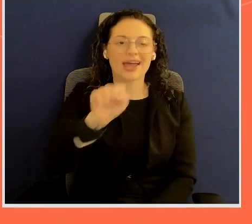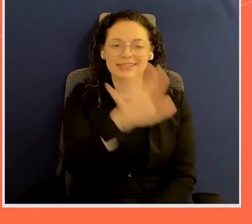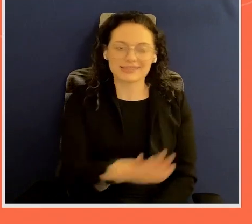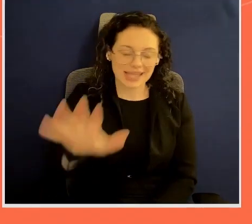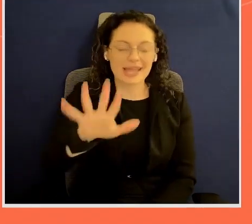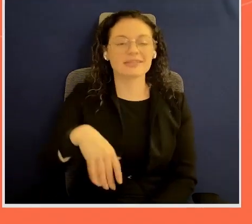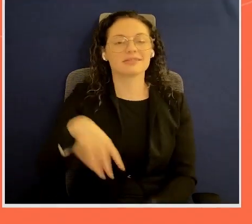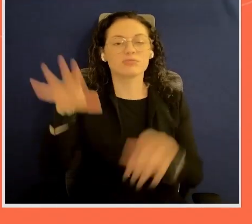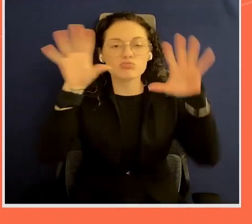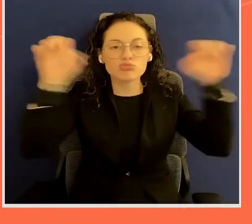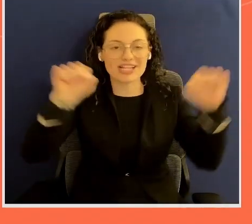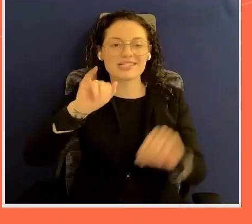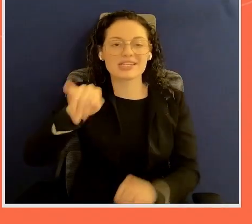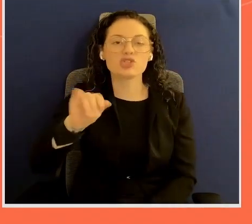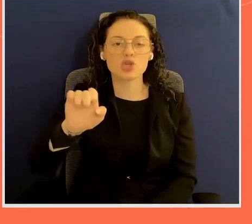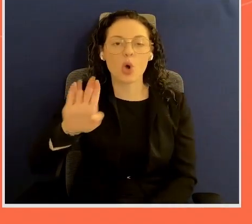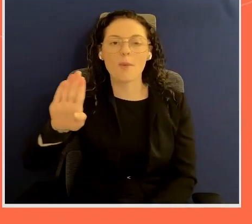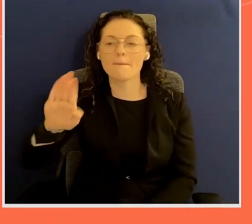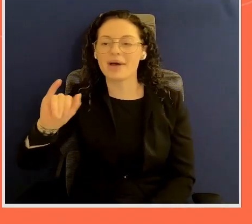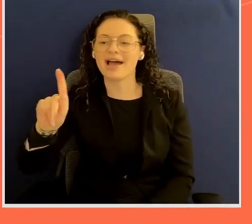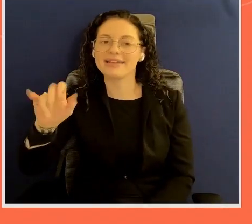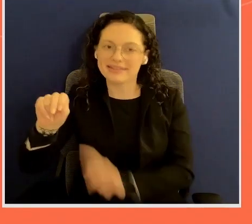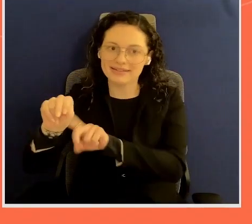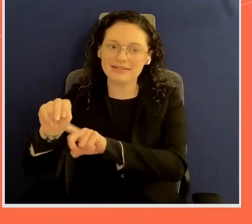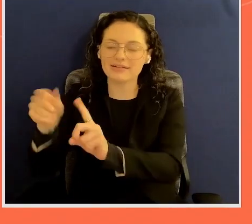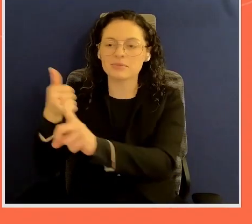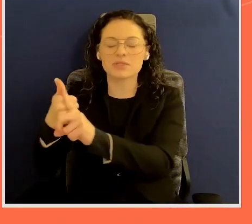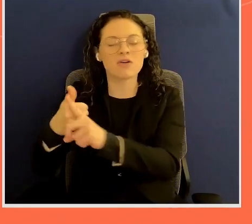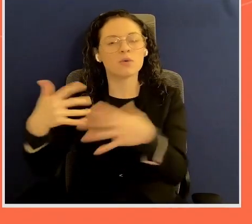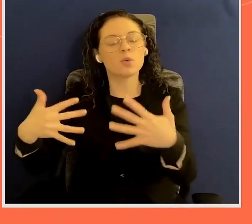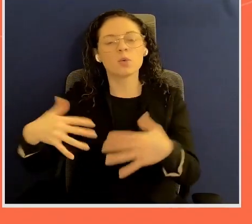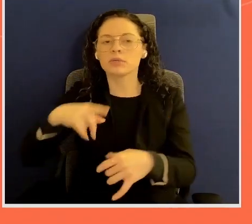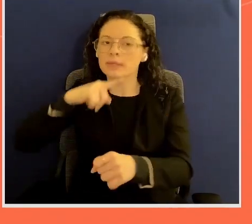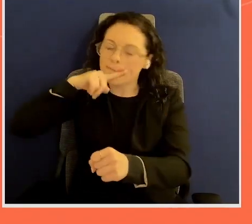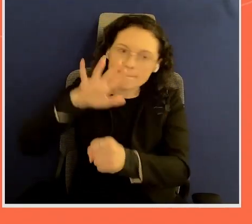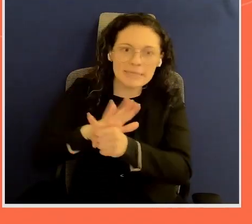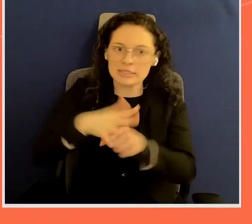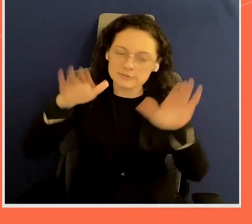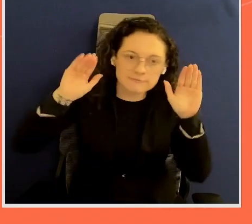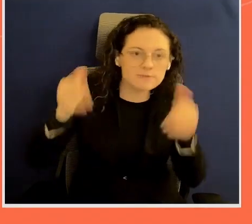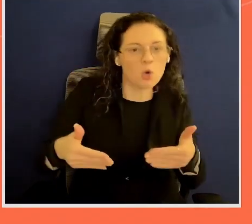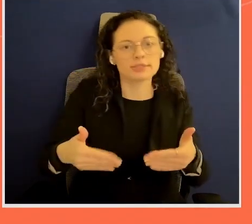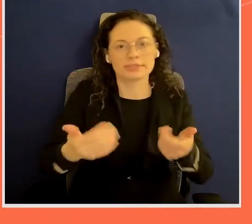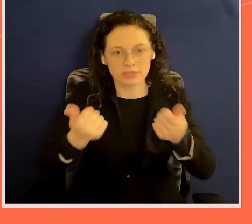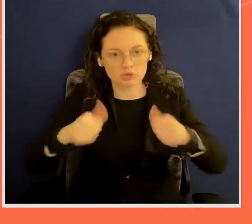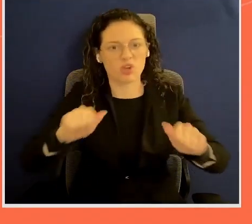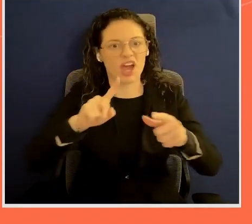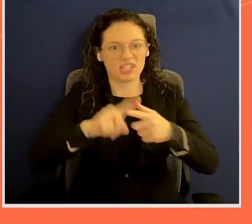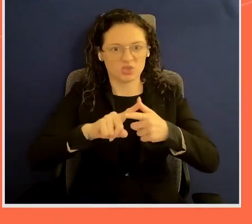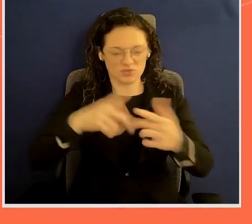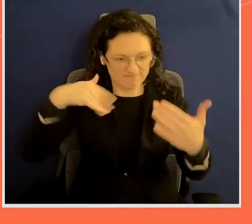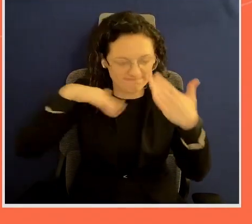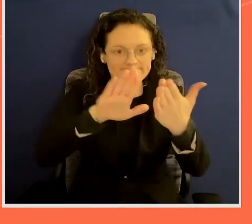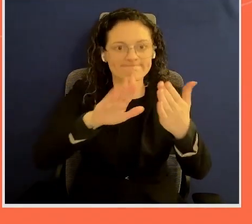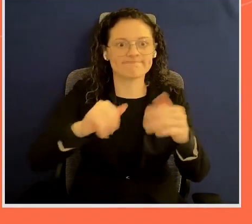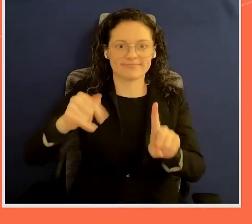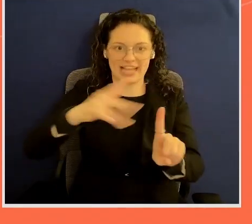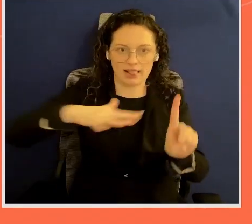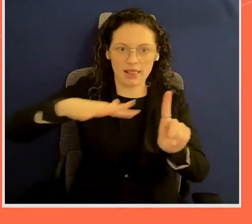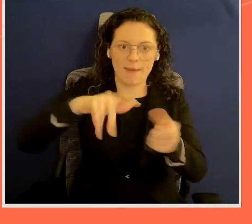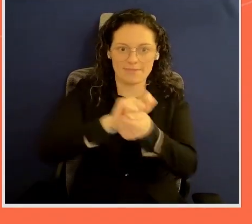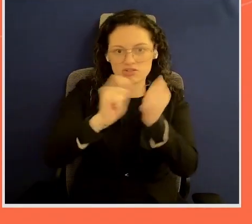also encountering a humanitarian crisis. The previous Our Oceans conferences and other